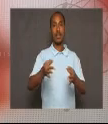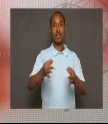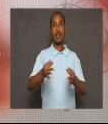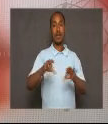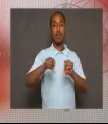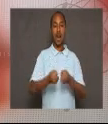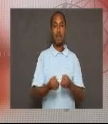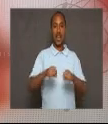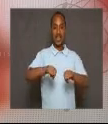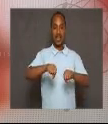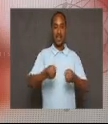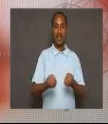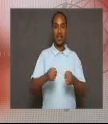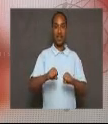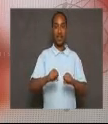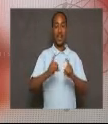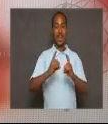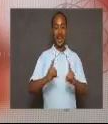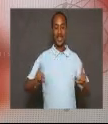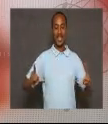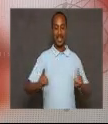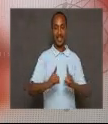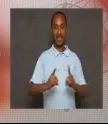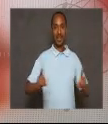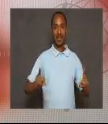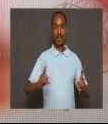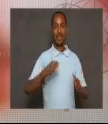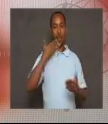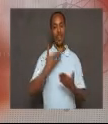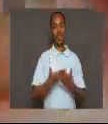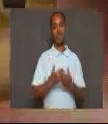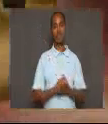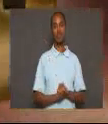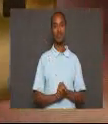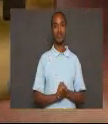malleability, and ductility as well.